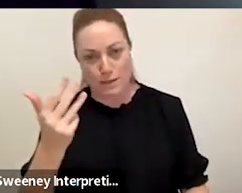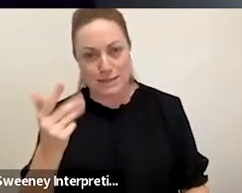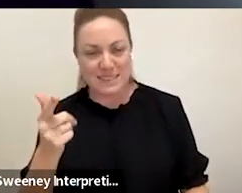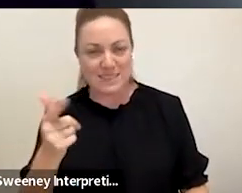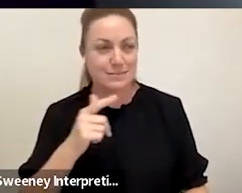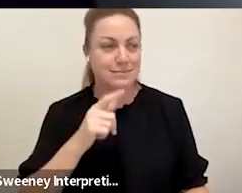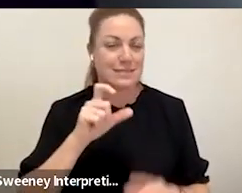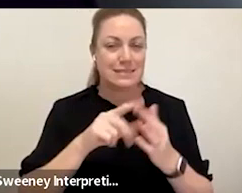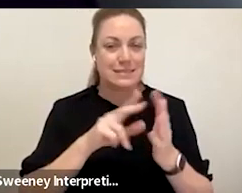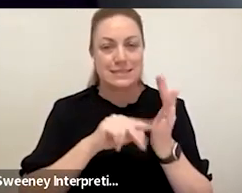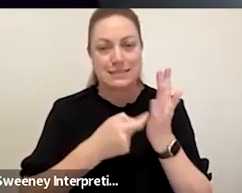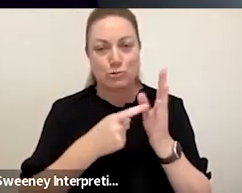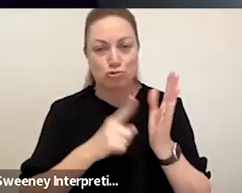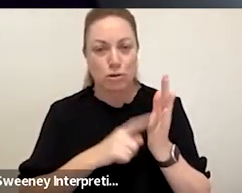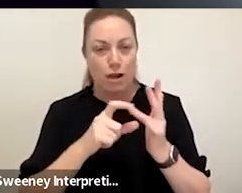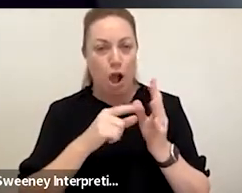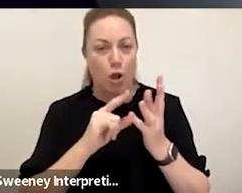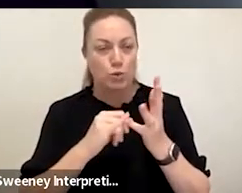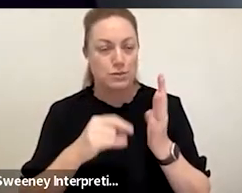Coast. So